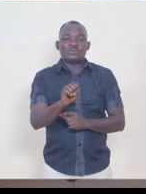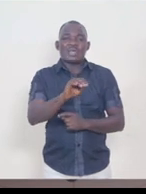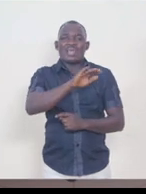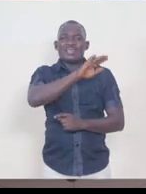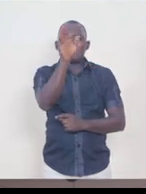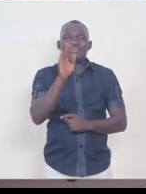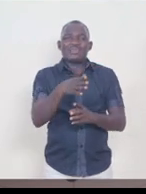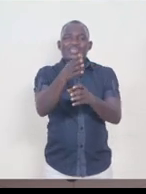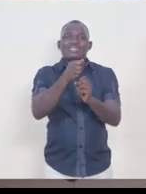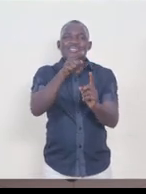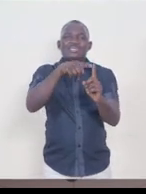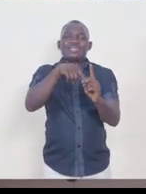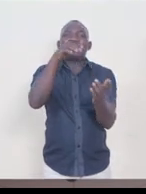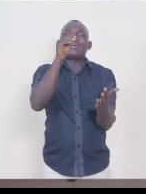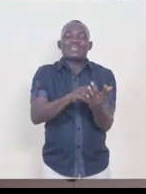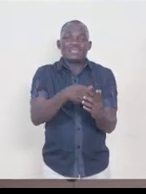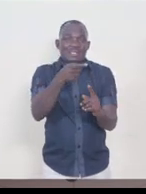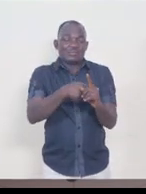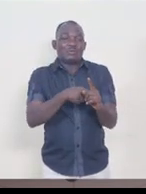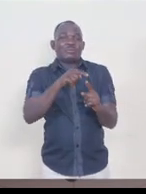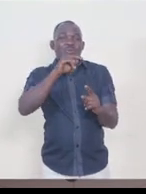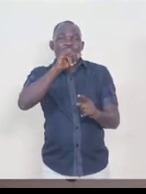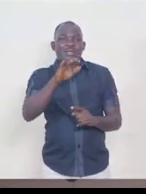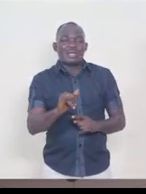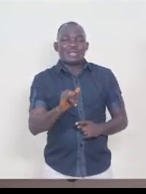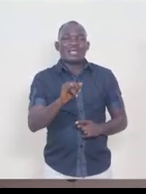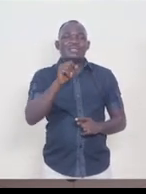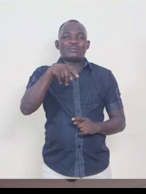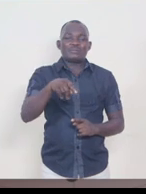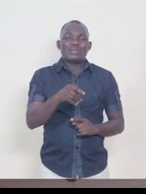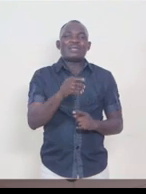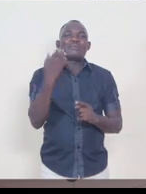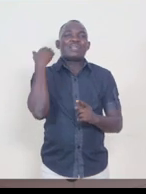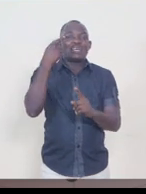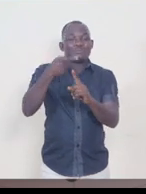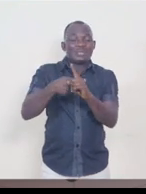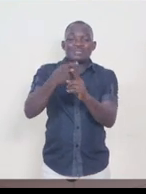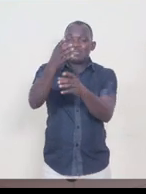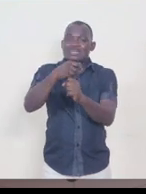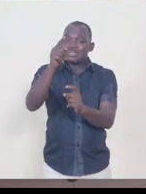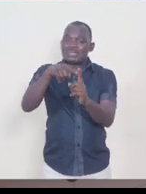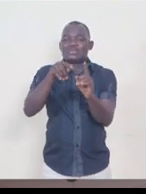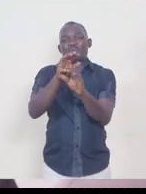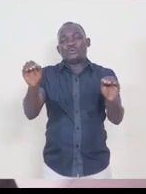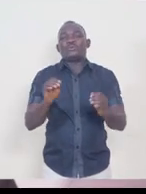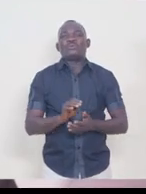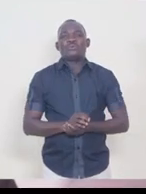receive any other salary from July, September, even last month, she didn't receive